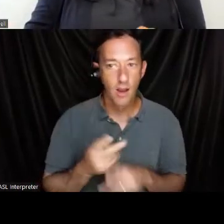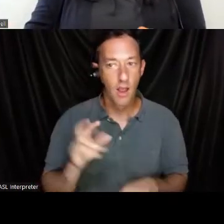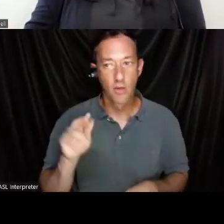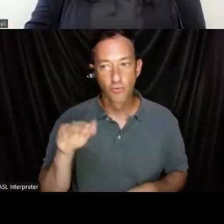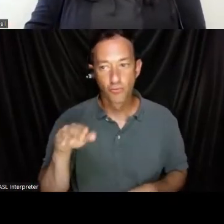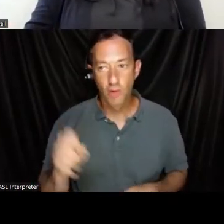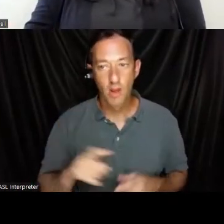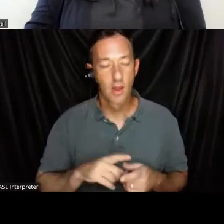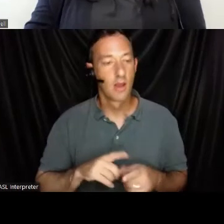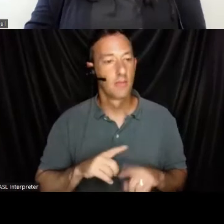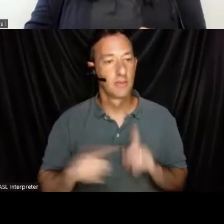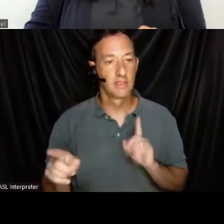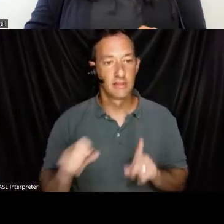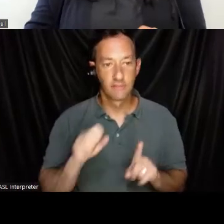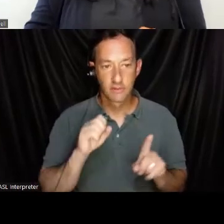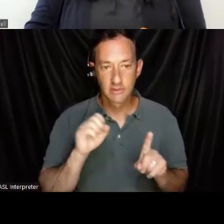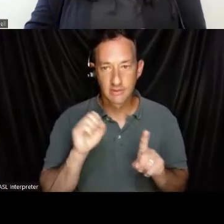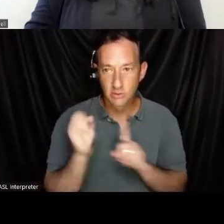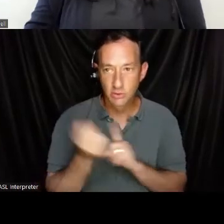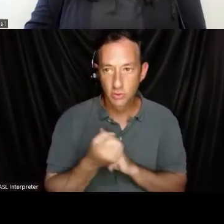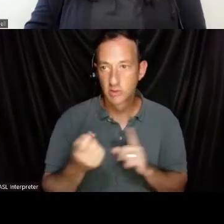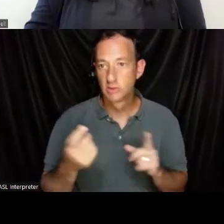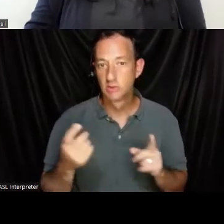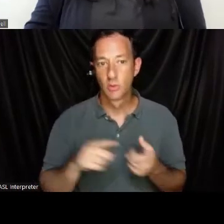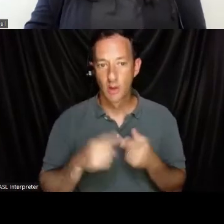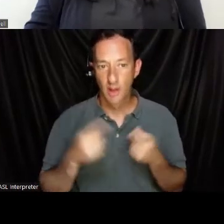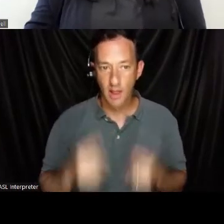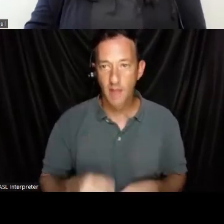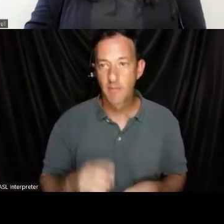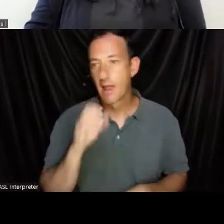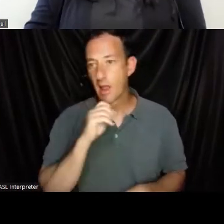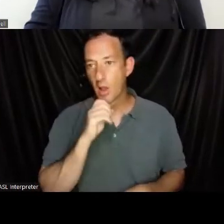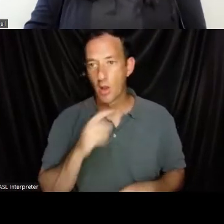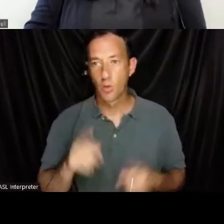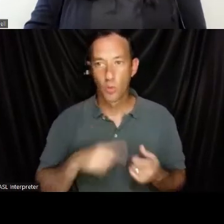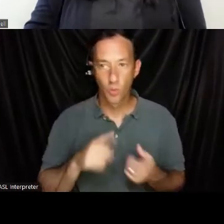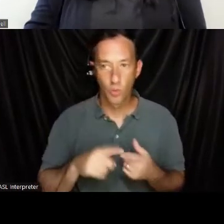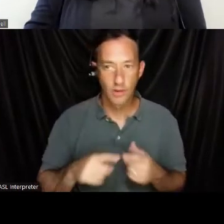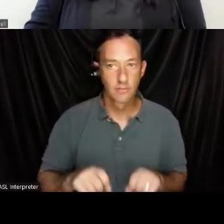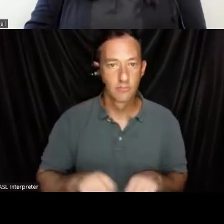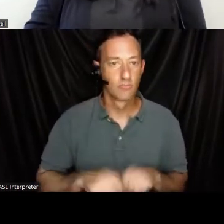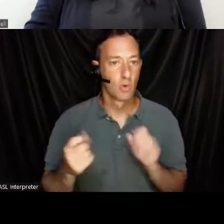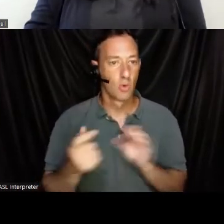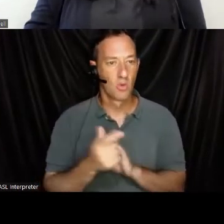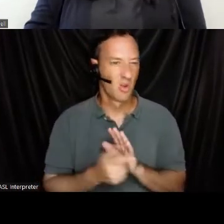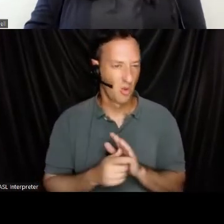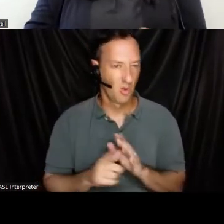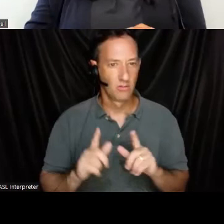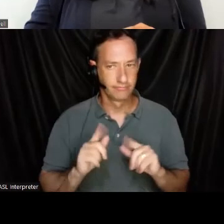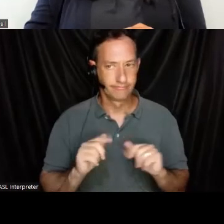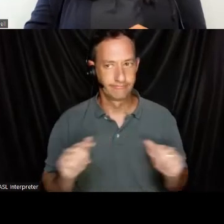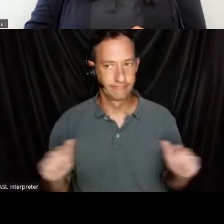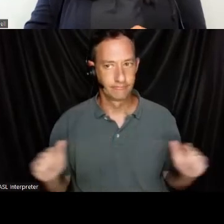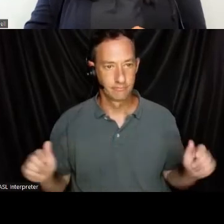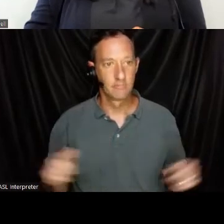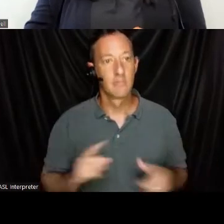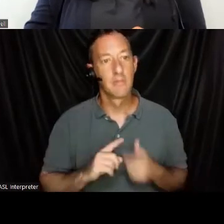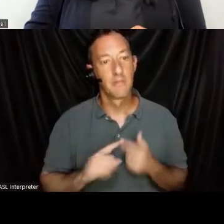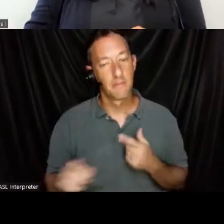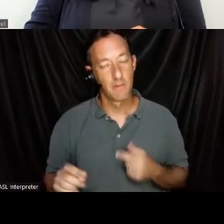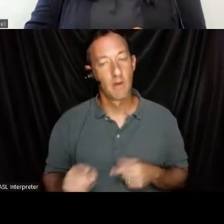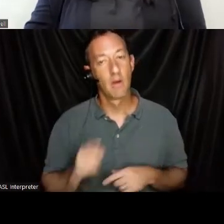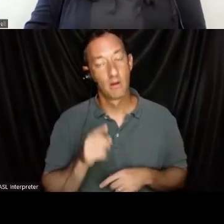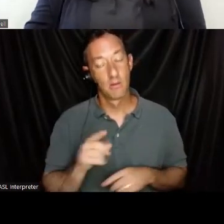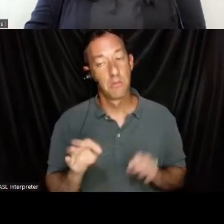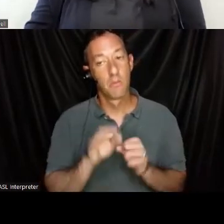surrounding the criminal conduct, the age at the time of the conduct, et cetera. But it just, in addition, it's worth